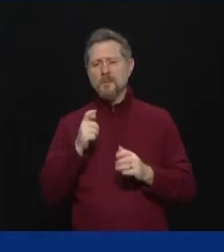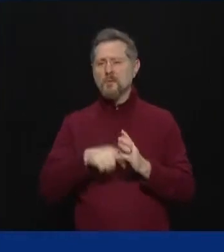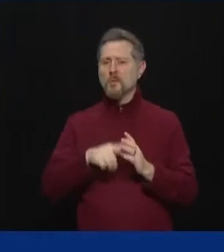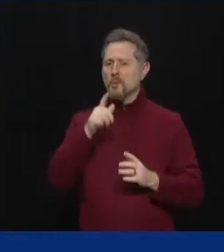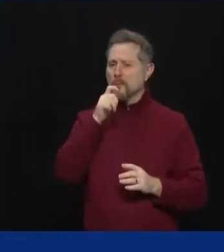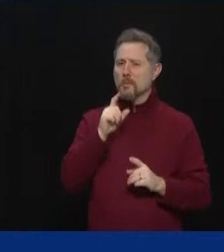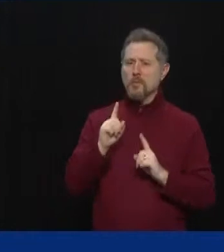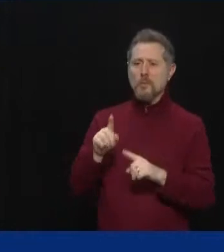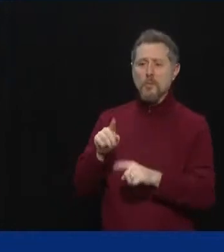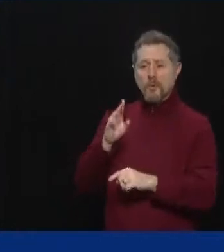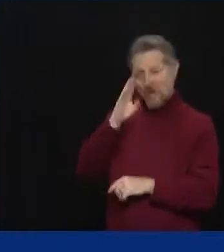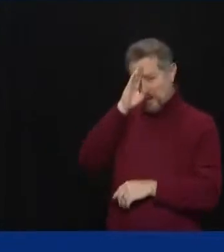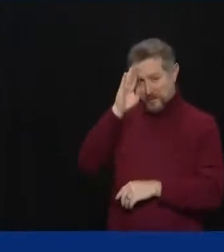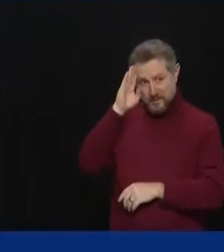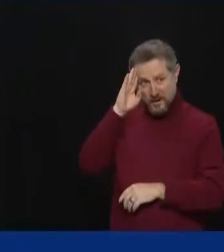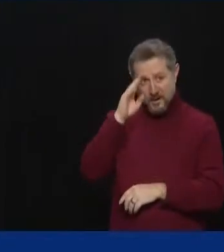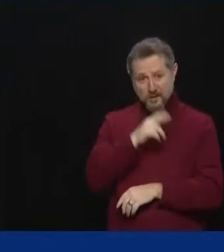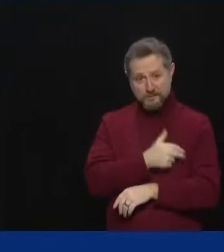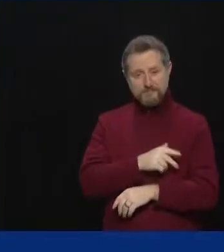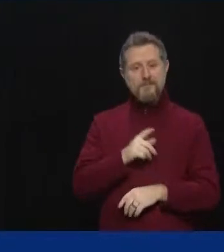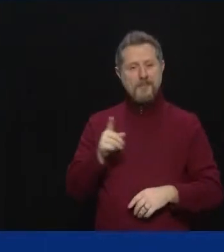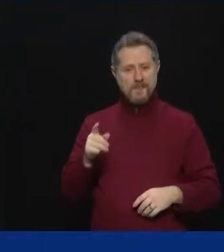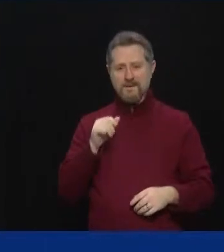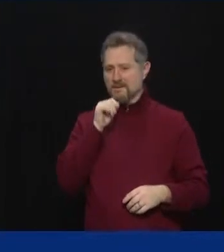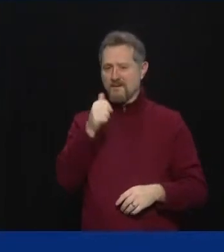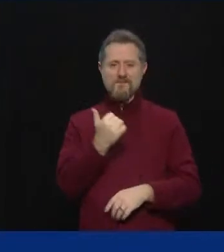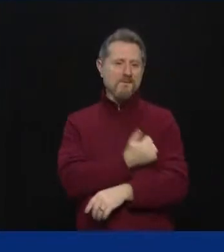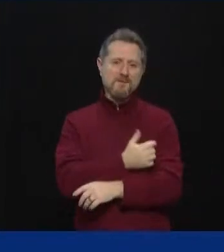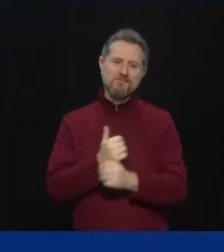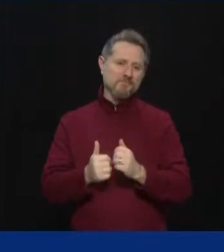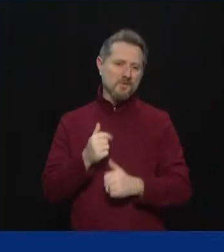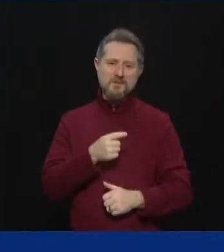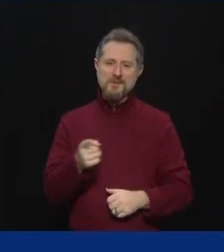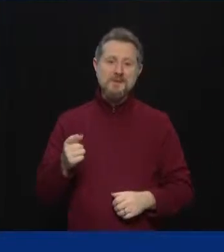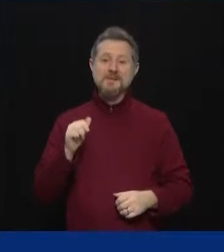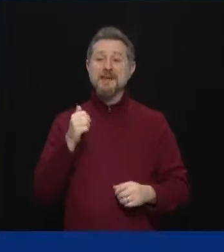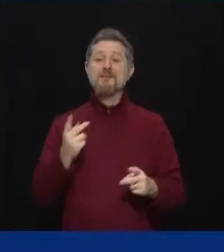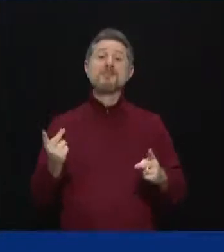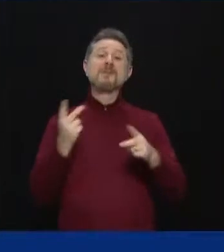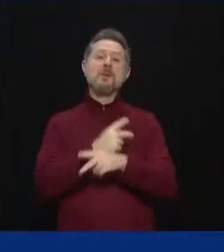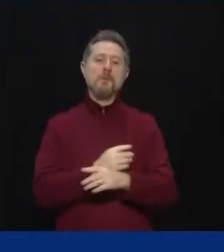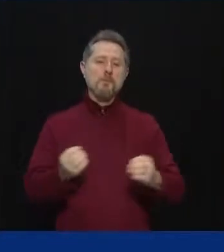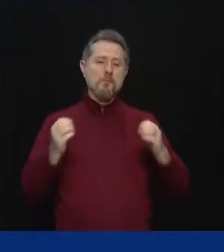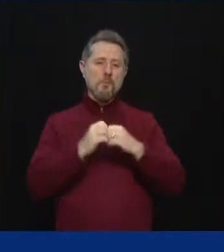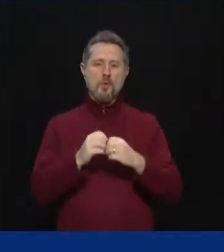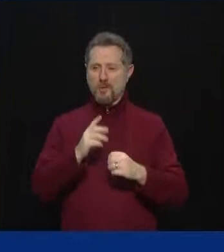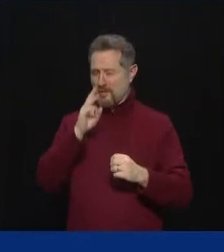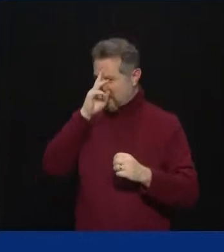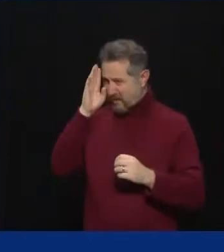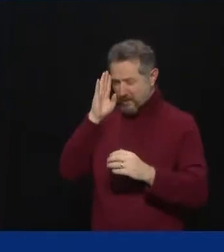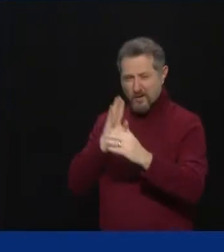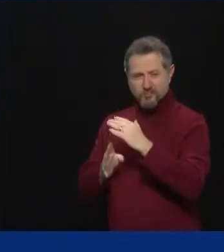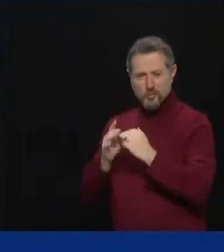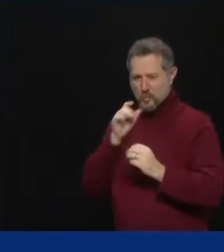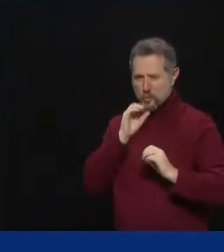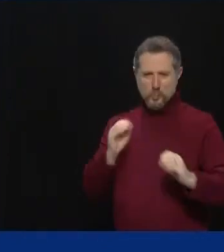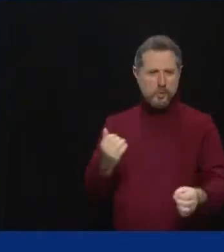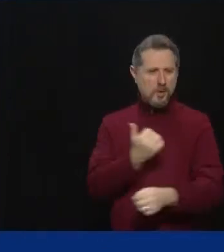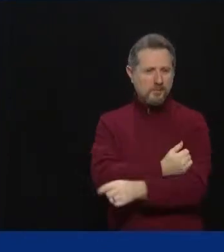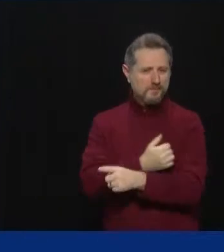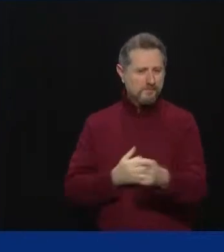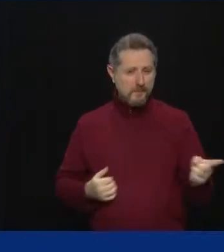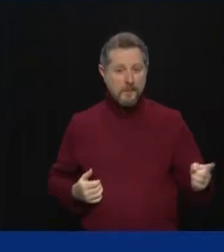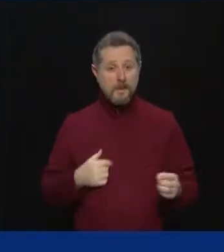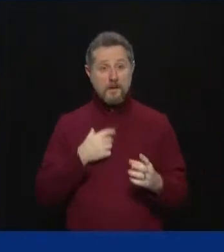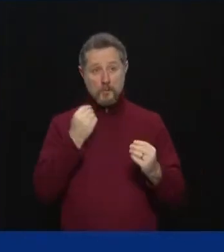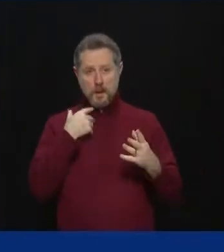to face hospitalization if you're unvaccinated, and that does not have to be. We understand that. I did want to give an update. I was on a call this week with the